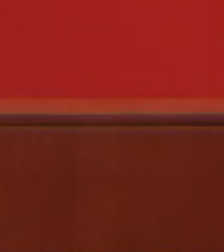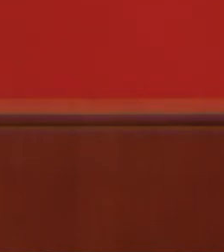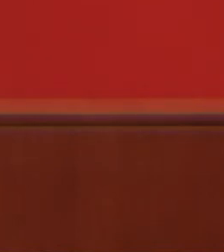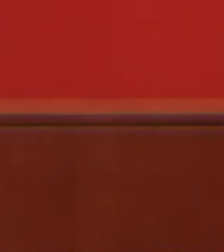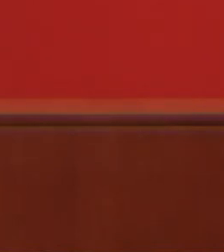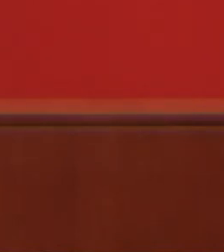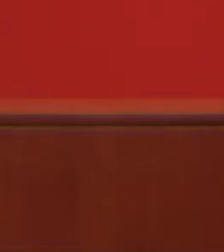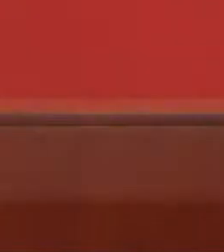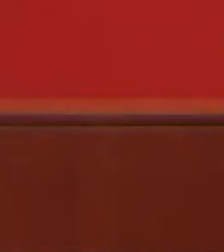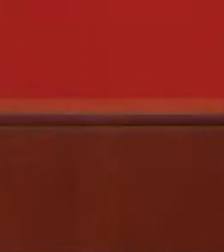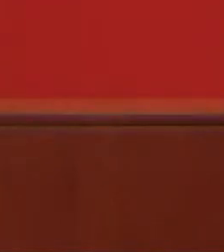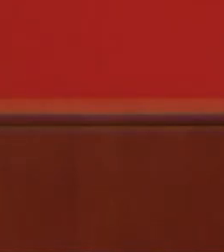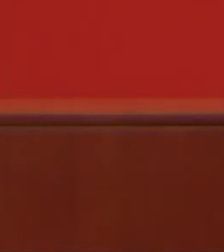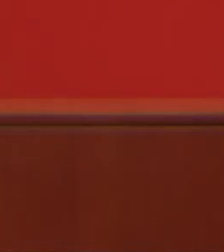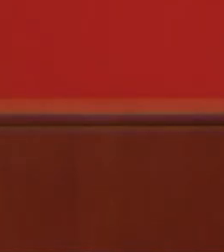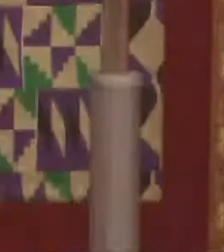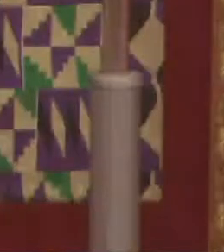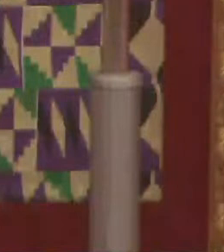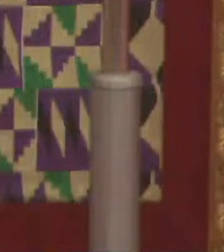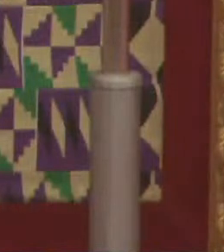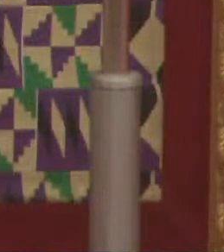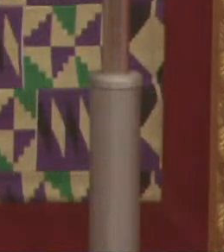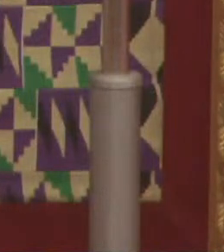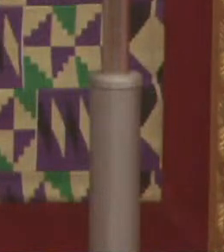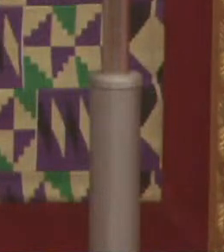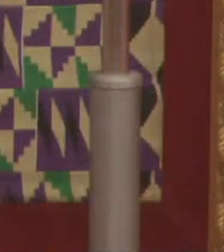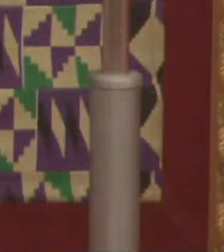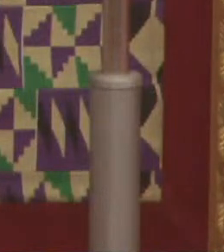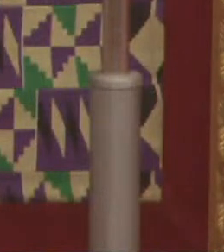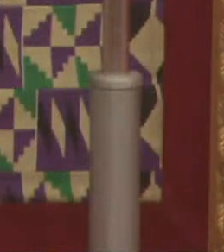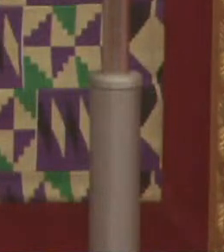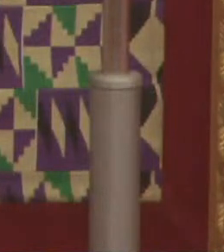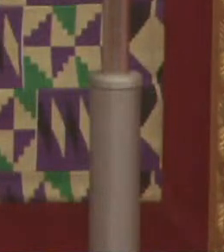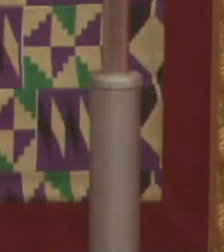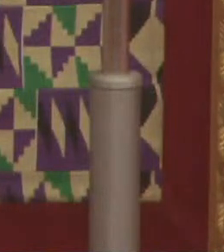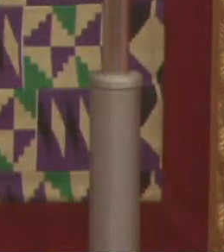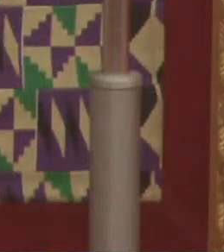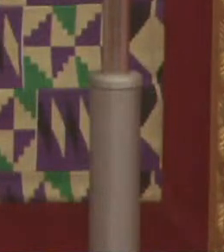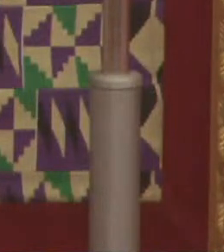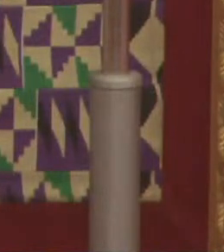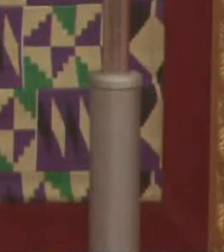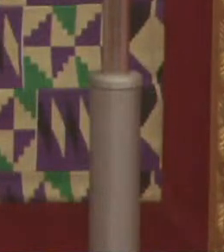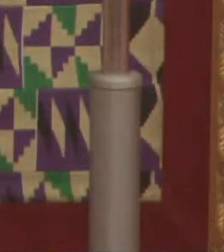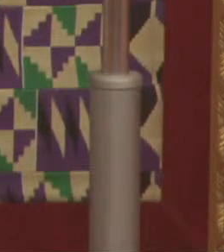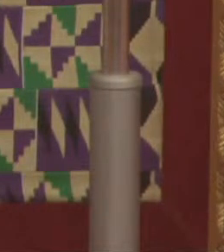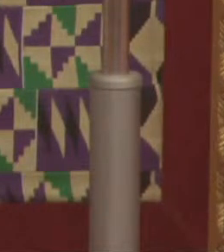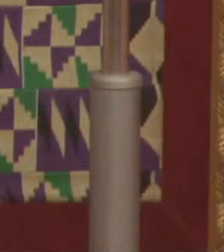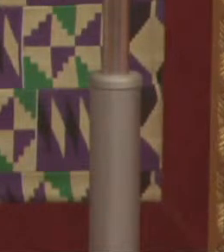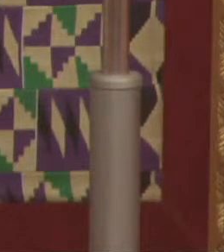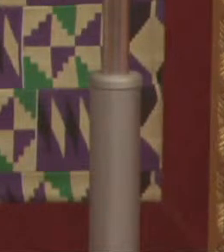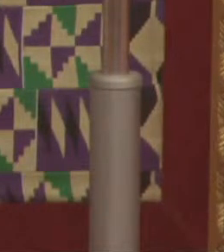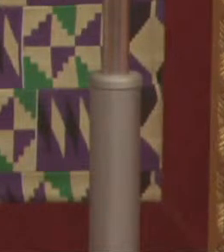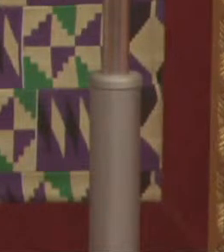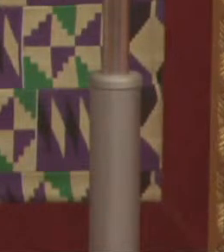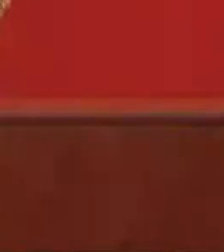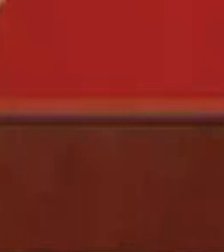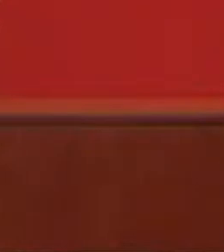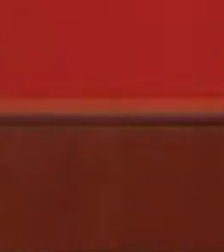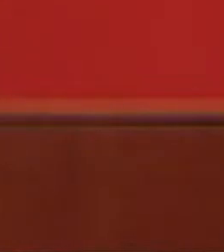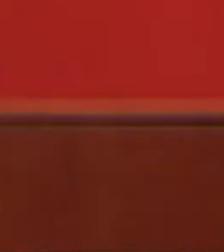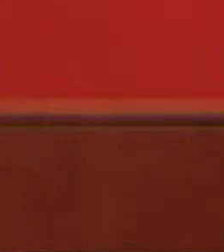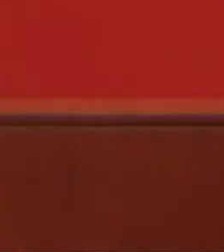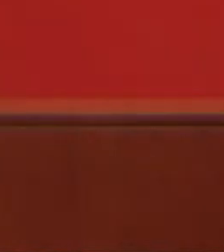His commitment and dedication in tackling corruption head on in your